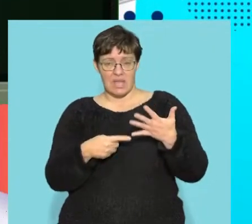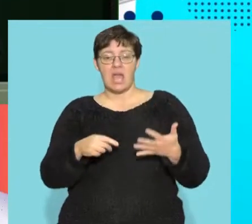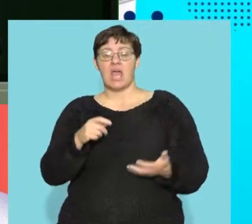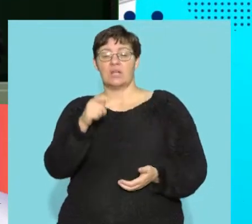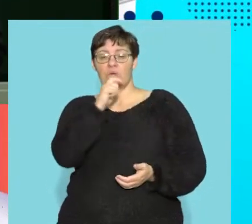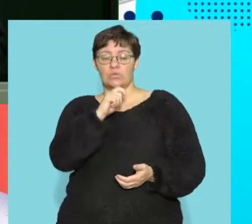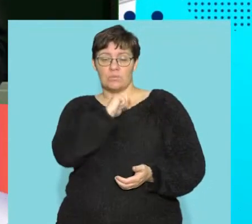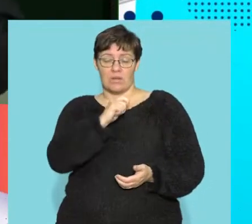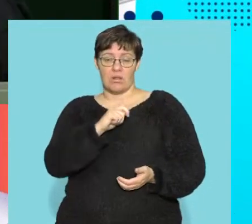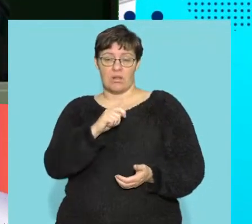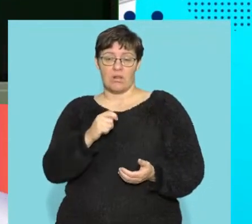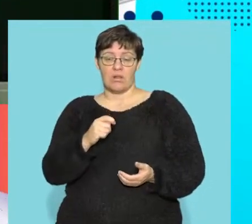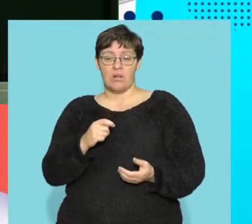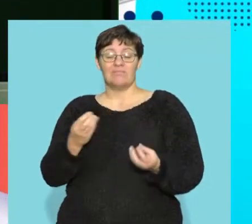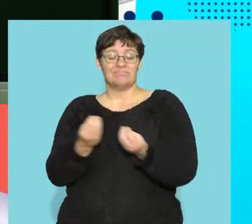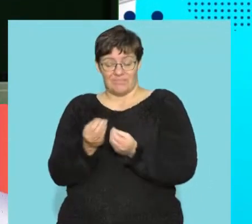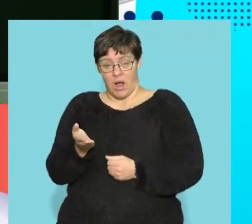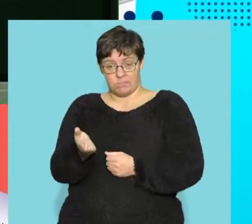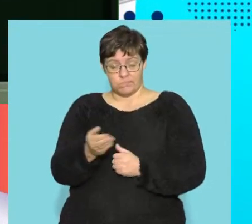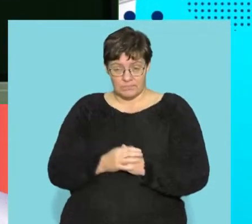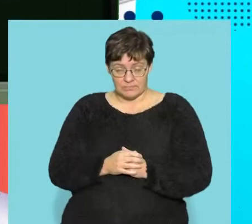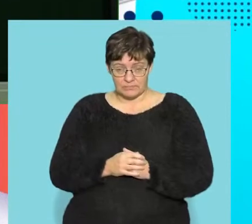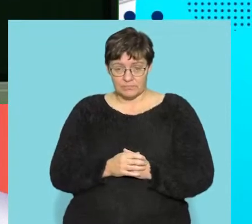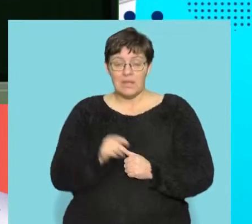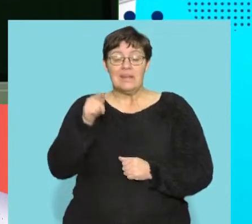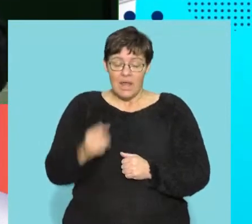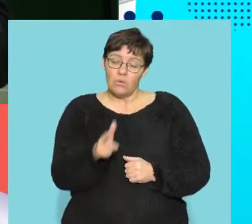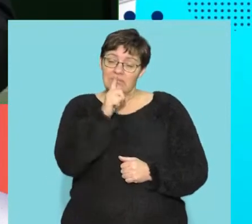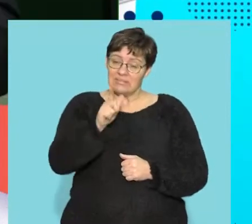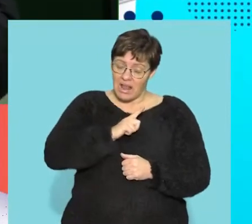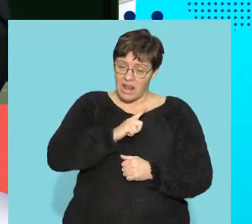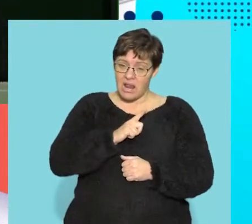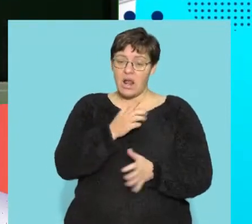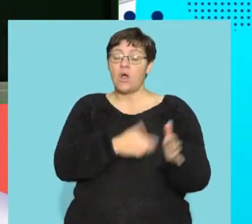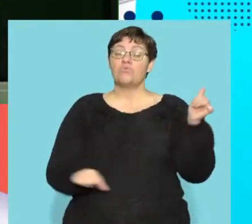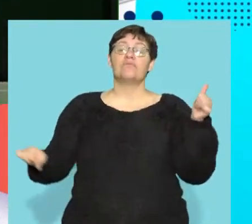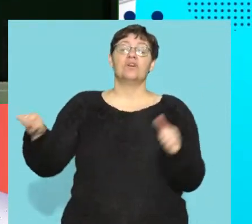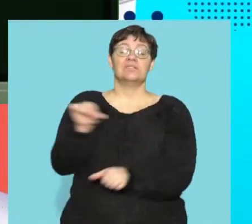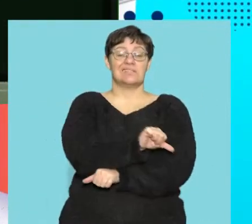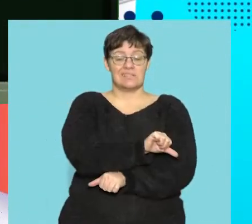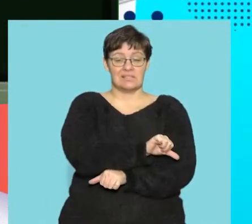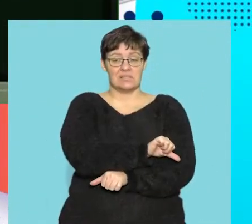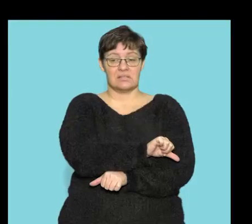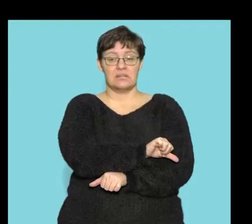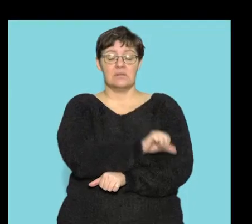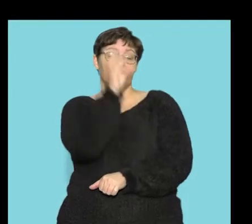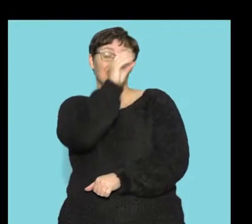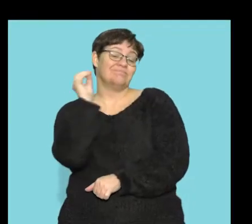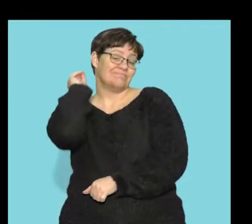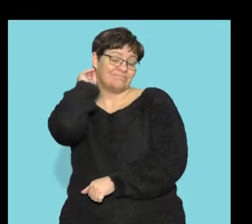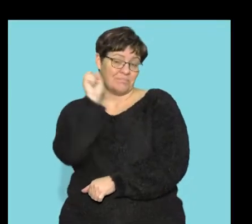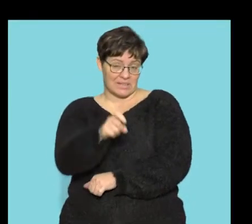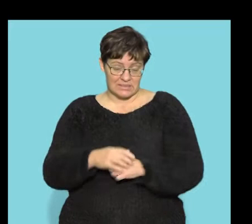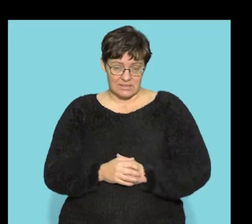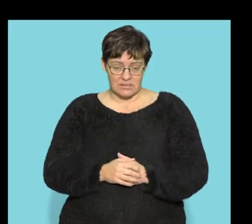on hand. Right. In this case here, they told you the reversal had to be taken into consideration. But look at it here. You